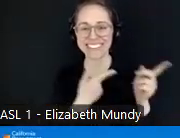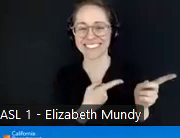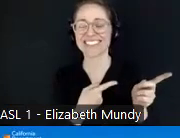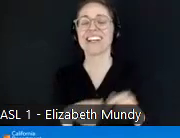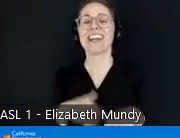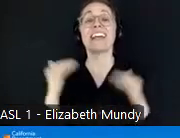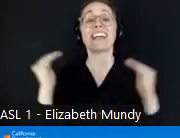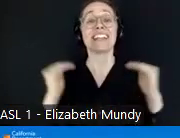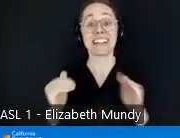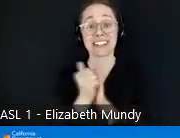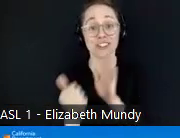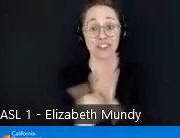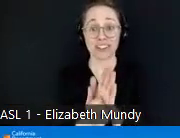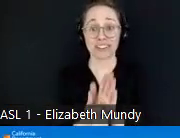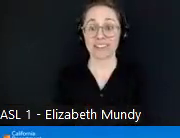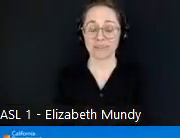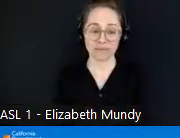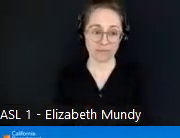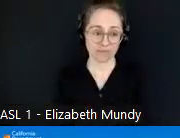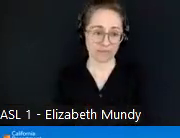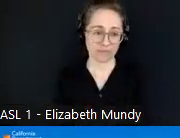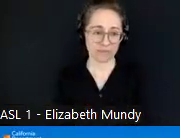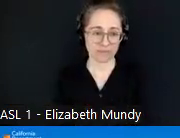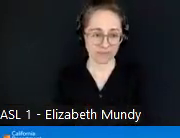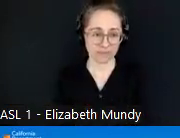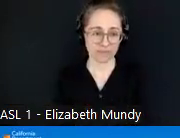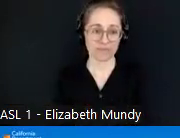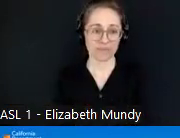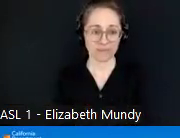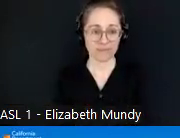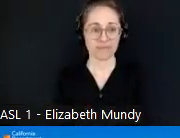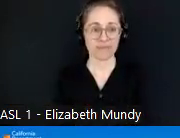agenda item is we will be turning,